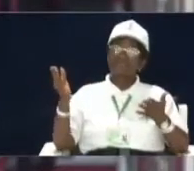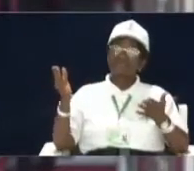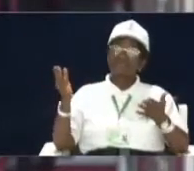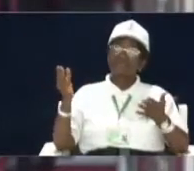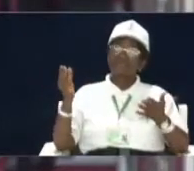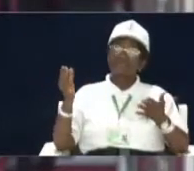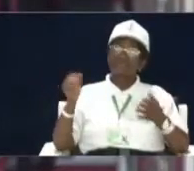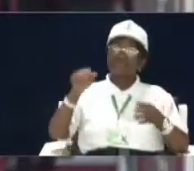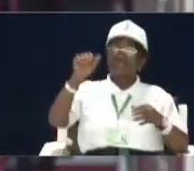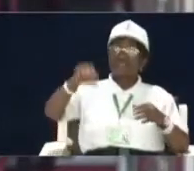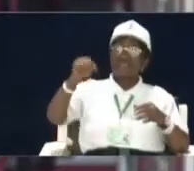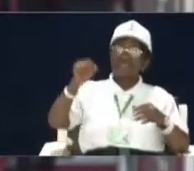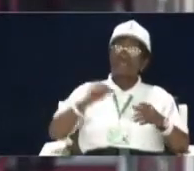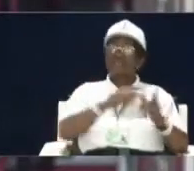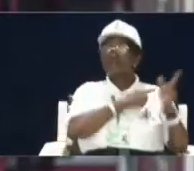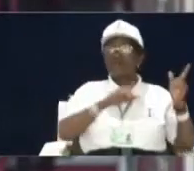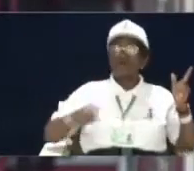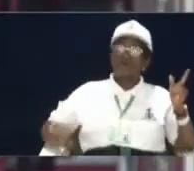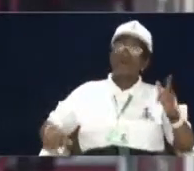Yes, Lord, I believe.